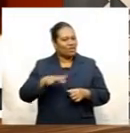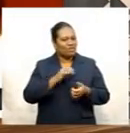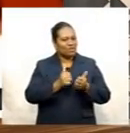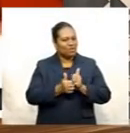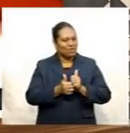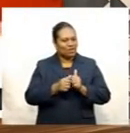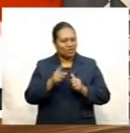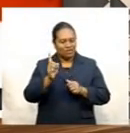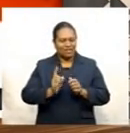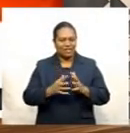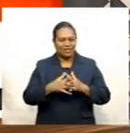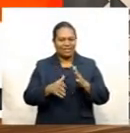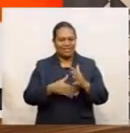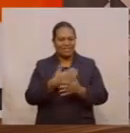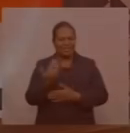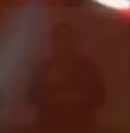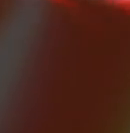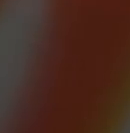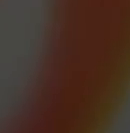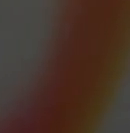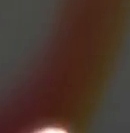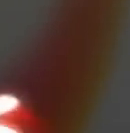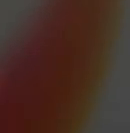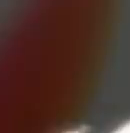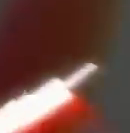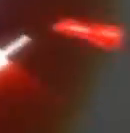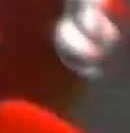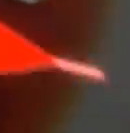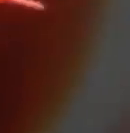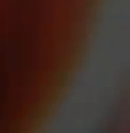this Wednesday night. Good evening.